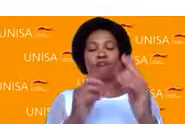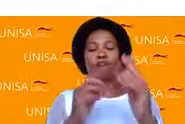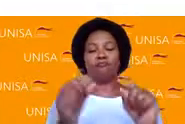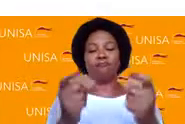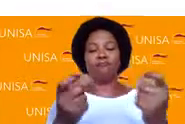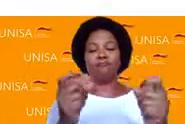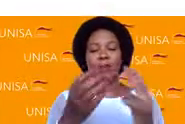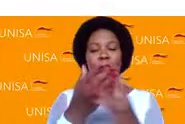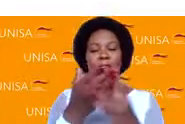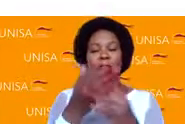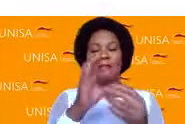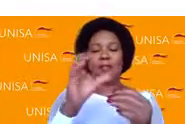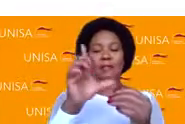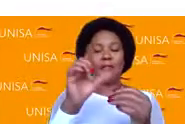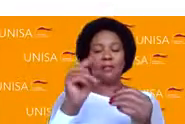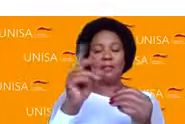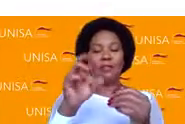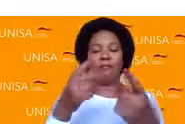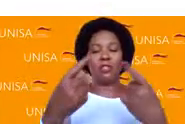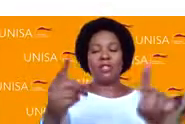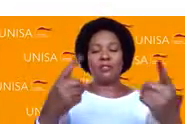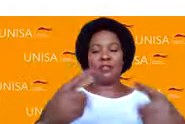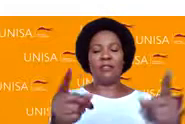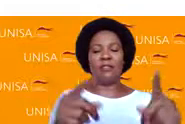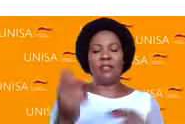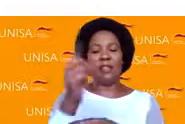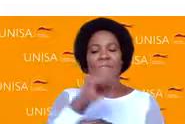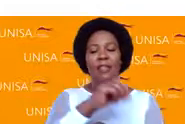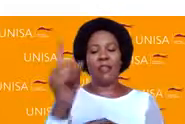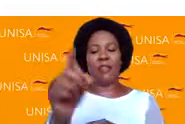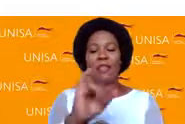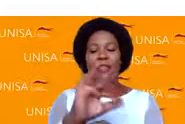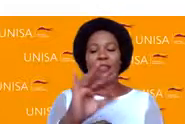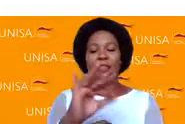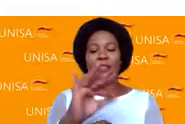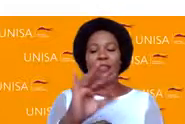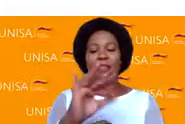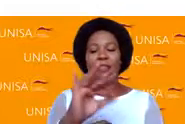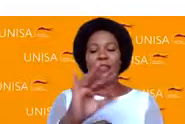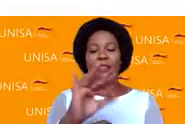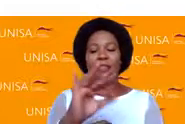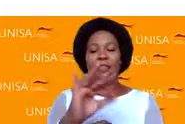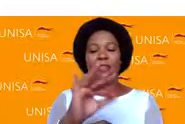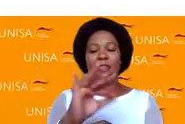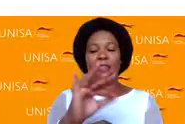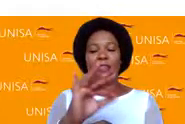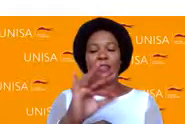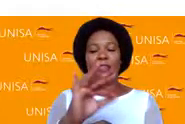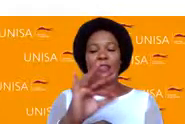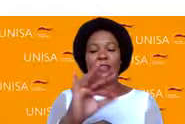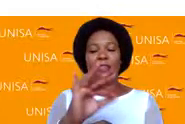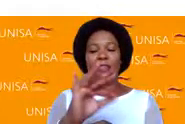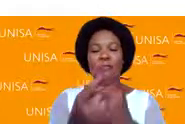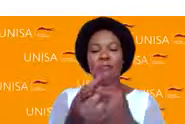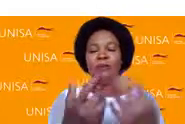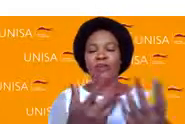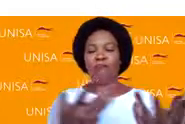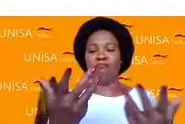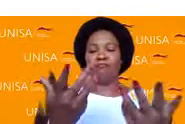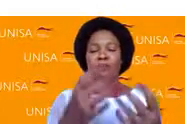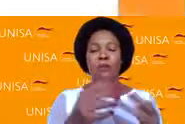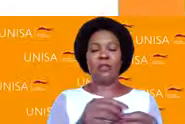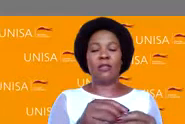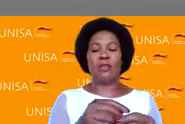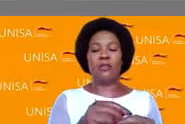for specific dates to see if there is anything happening. For instance, the 21st for this module, there's a quiz that needs